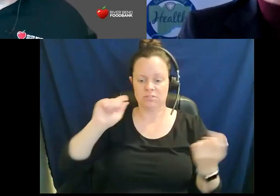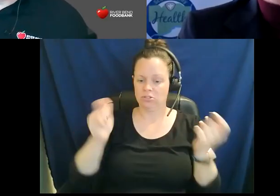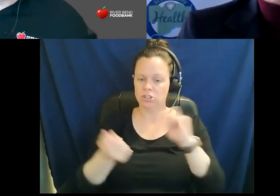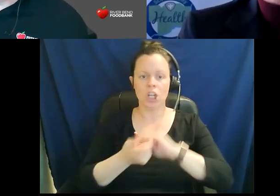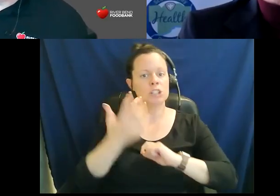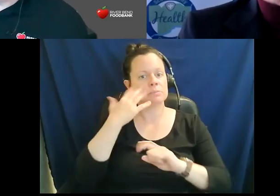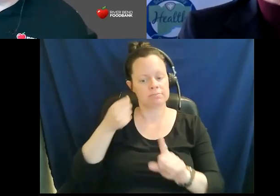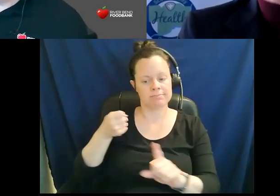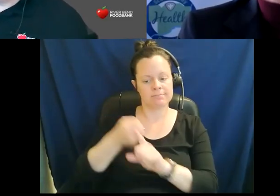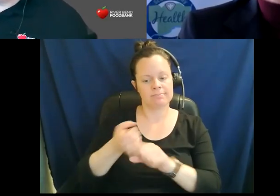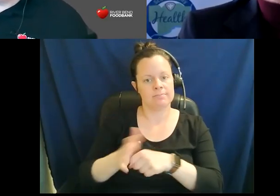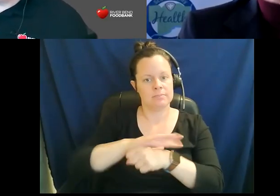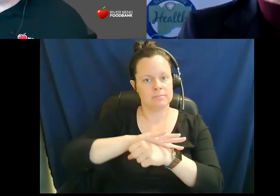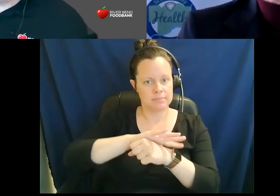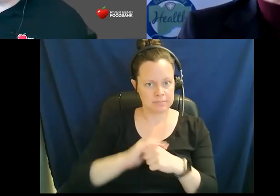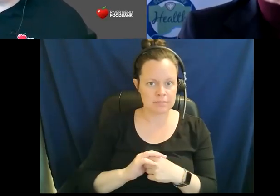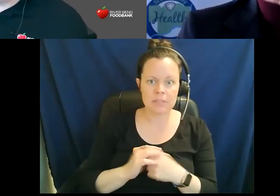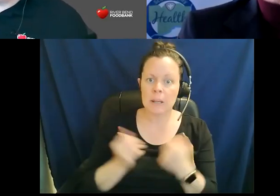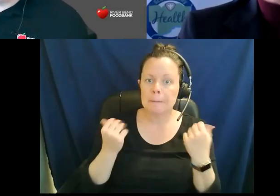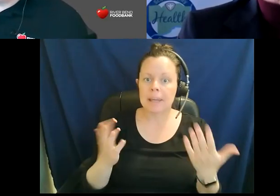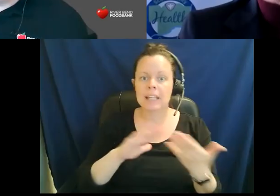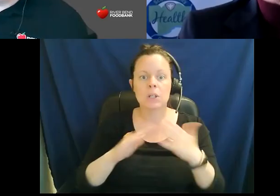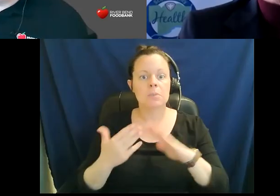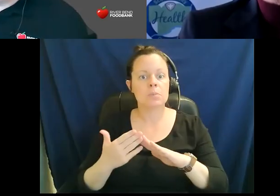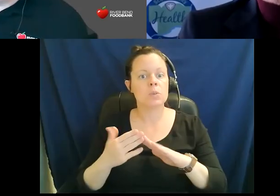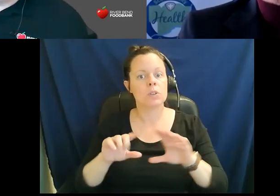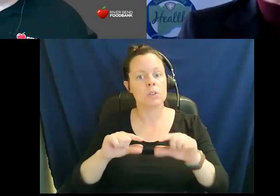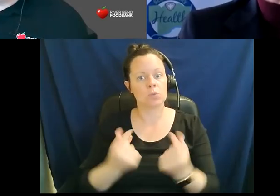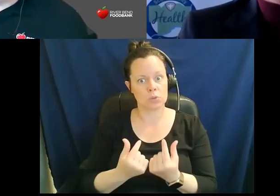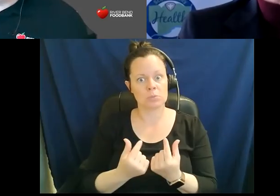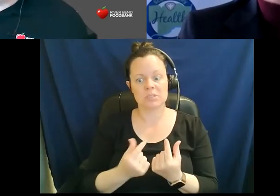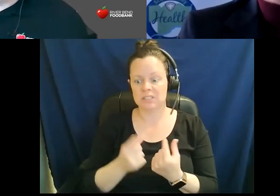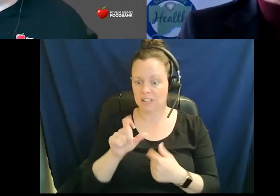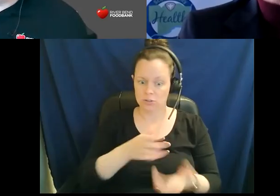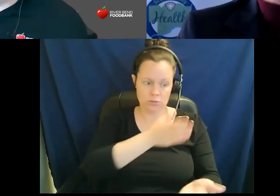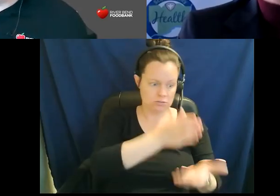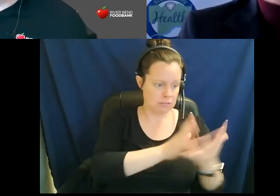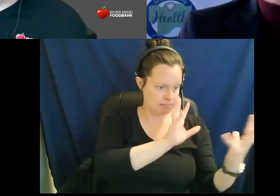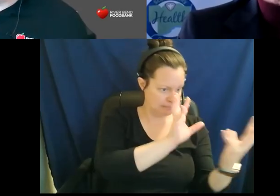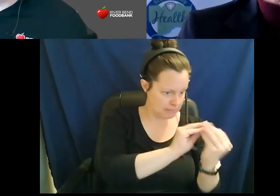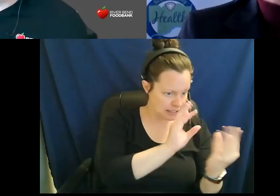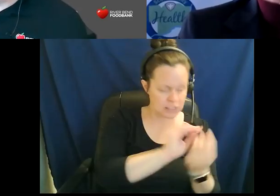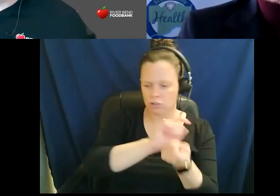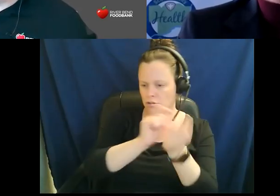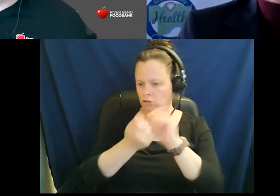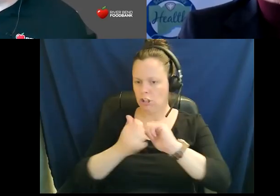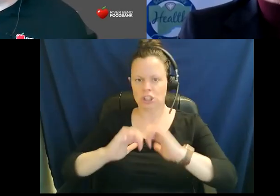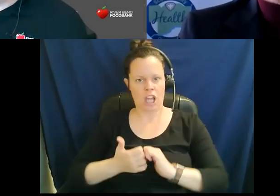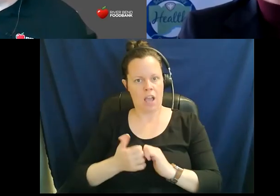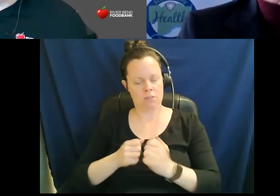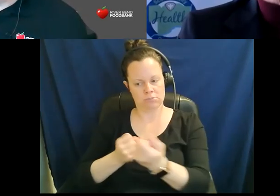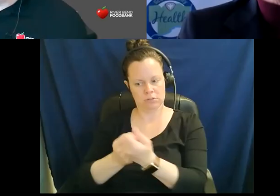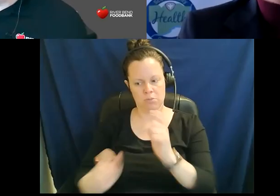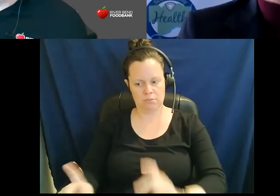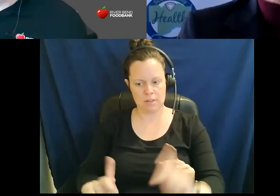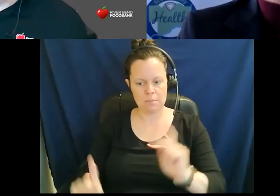of COVID-19. Many community groups have had to cease meeting or change how they support their members. Community